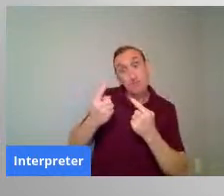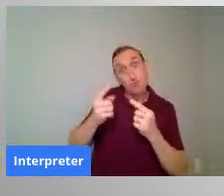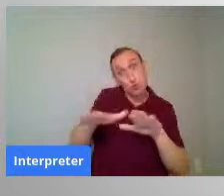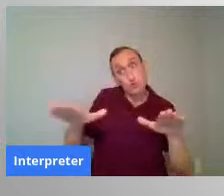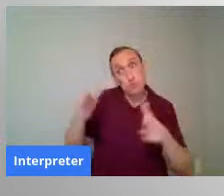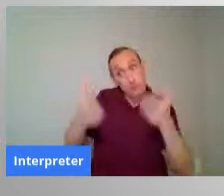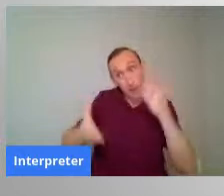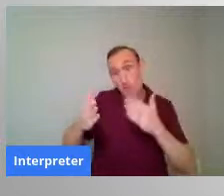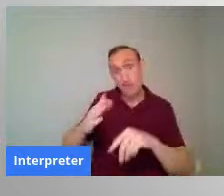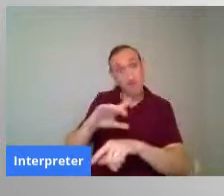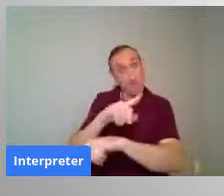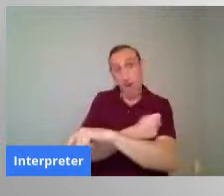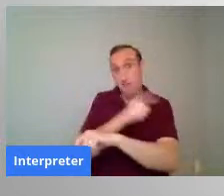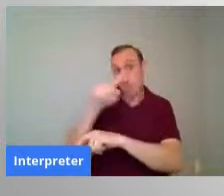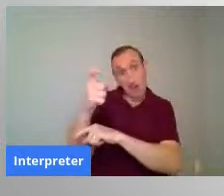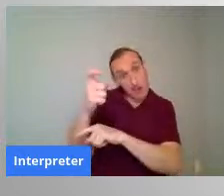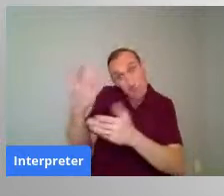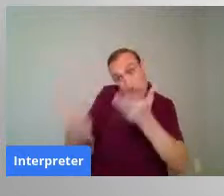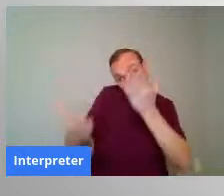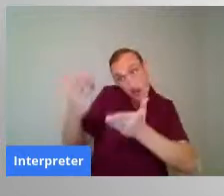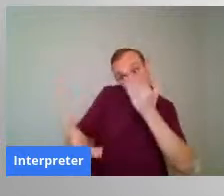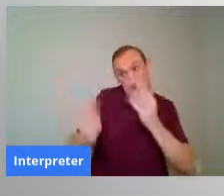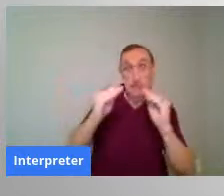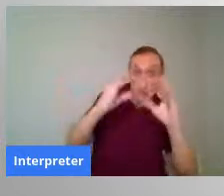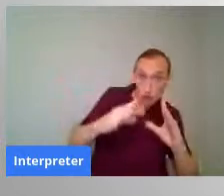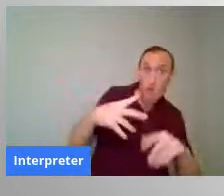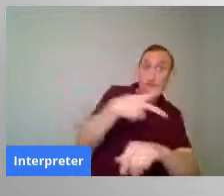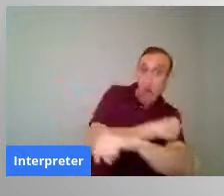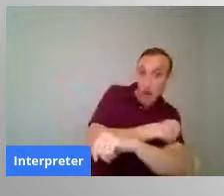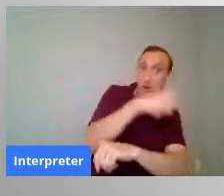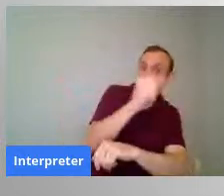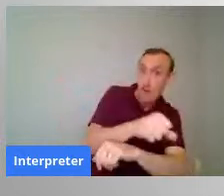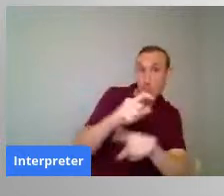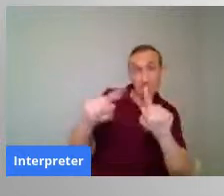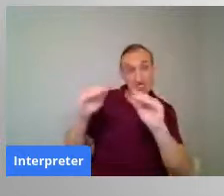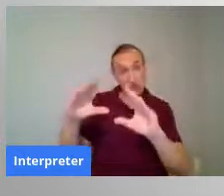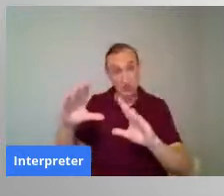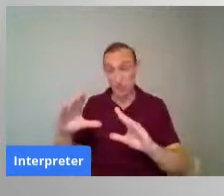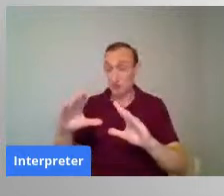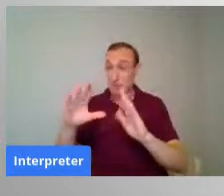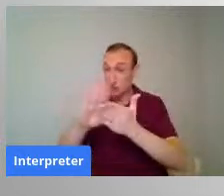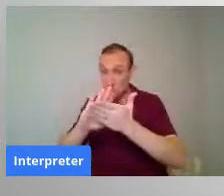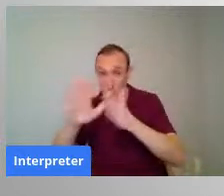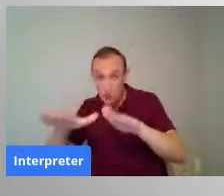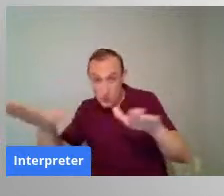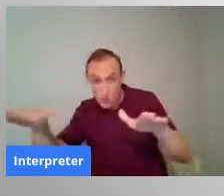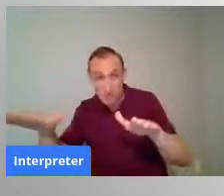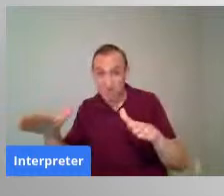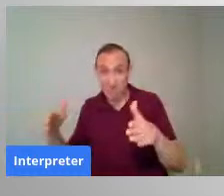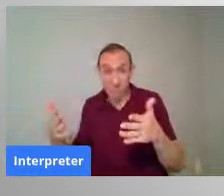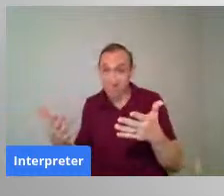will be, but the kids may not be. And how do we deal with that?